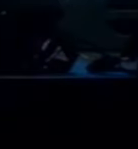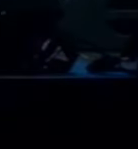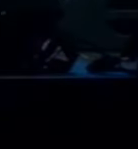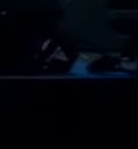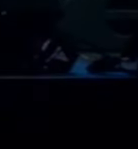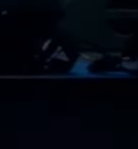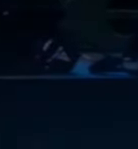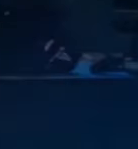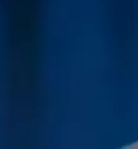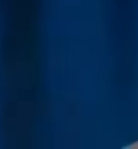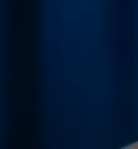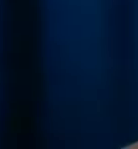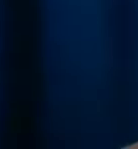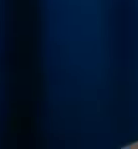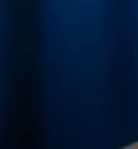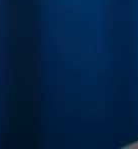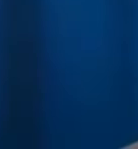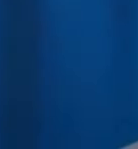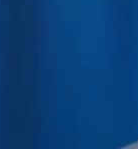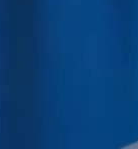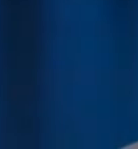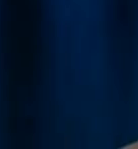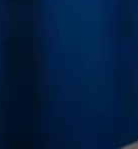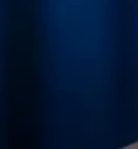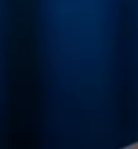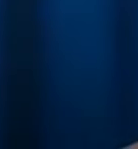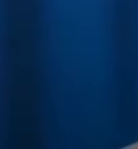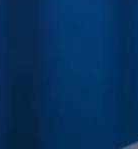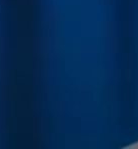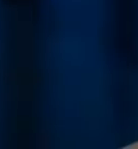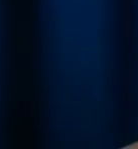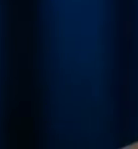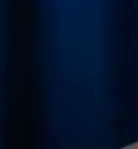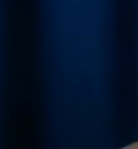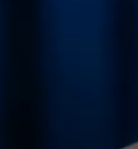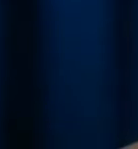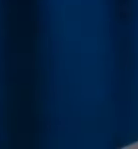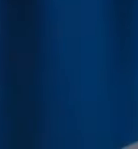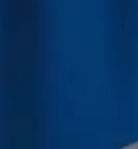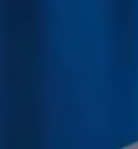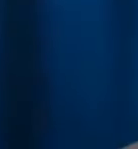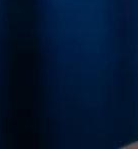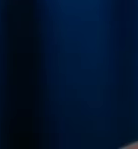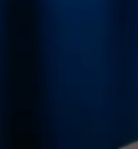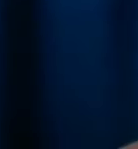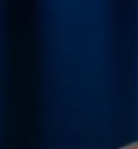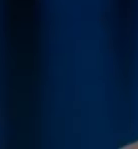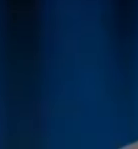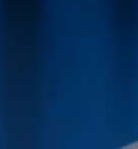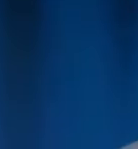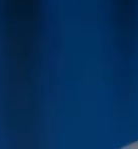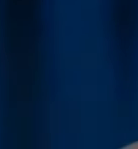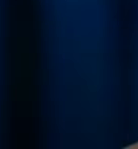moved to engineering. But in each of these scenarios, he would explain to you that, look, if you decide to be a medical doctor and you